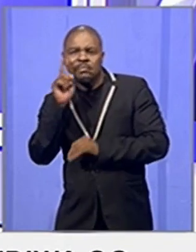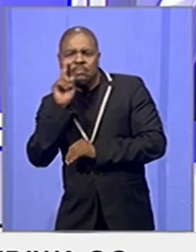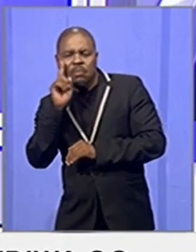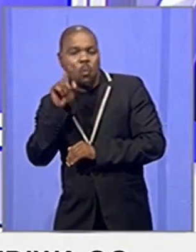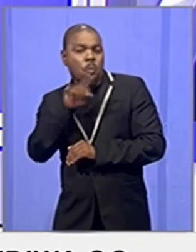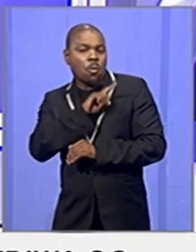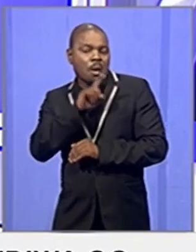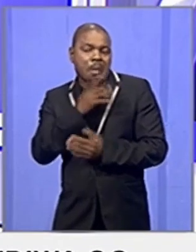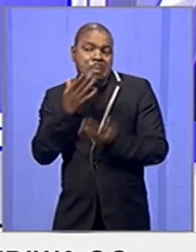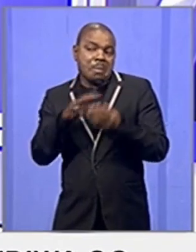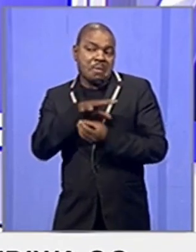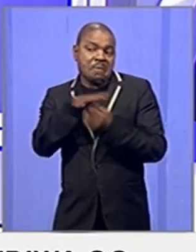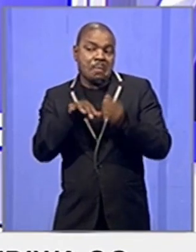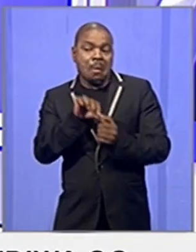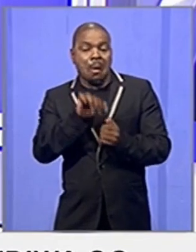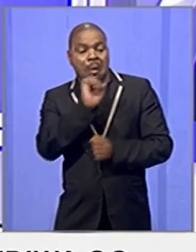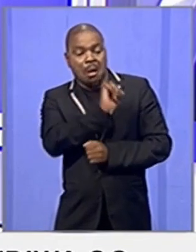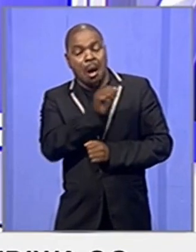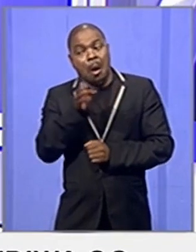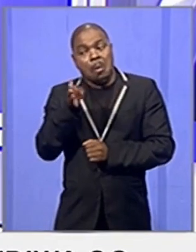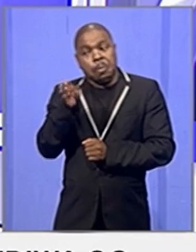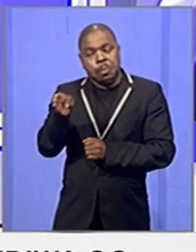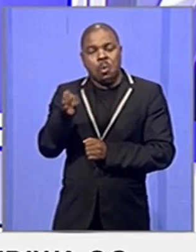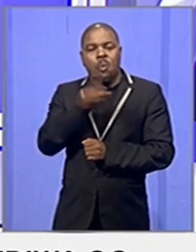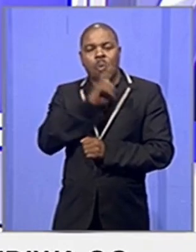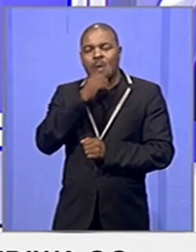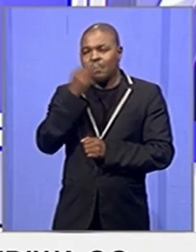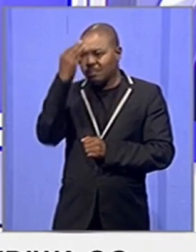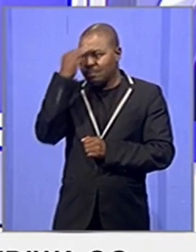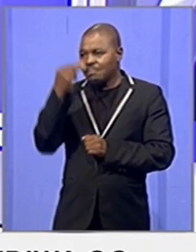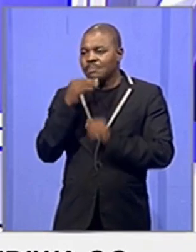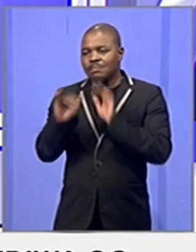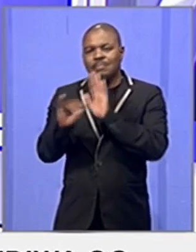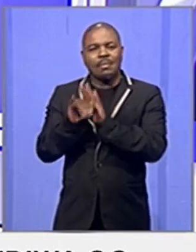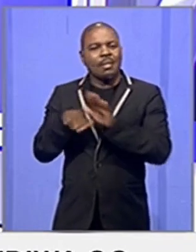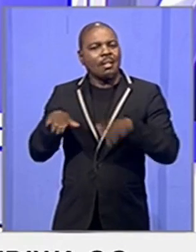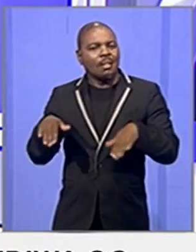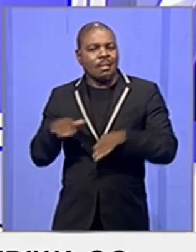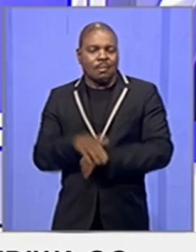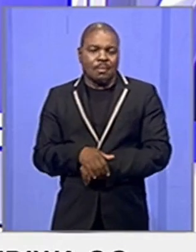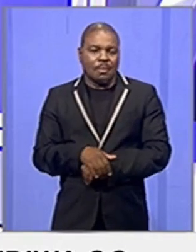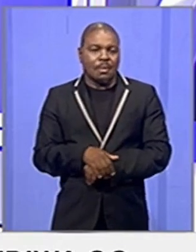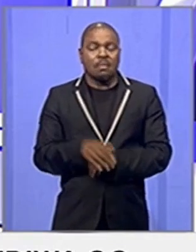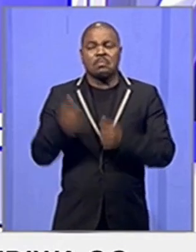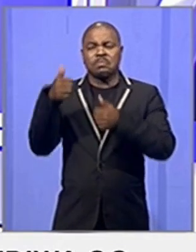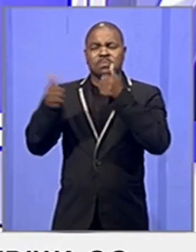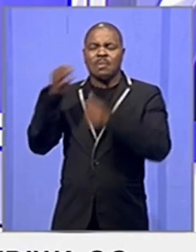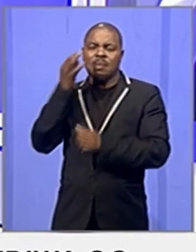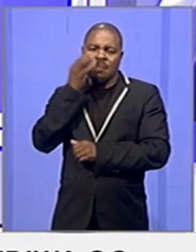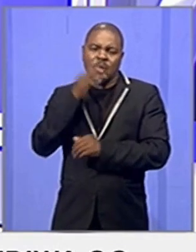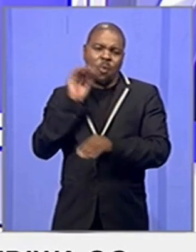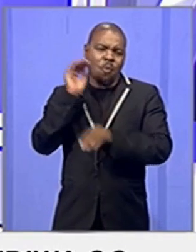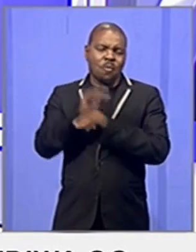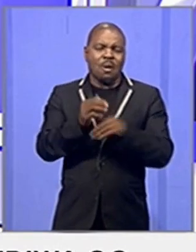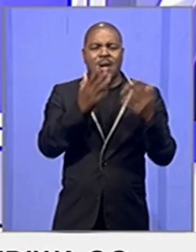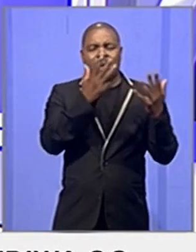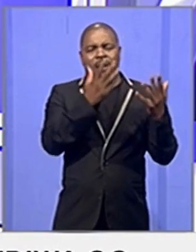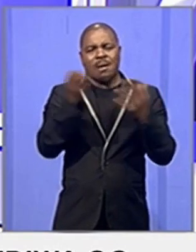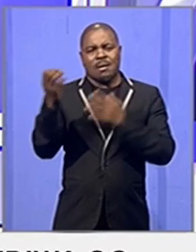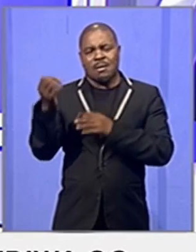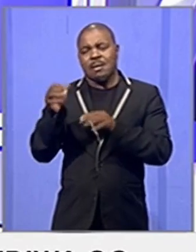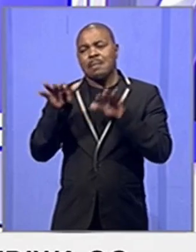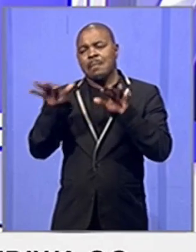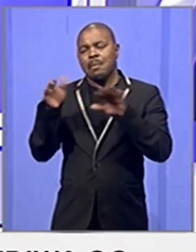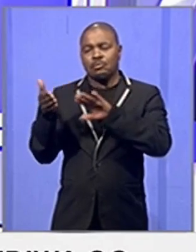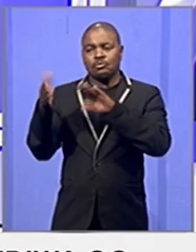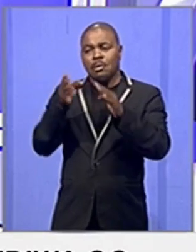a bona ga ba gareng ga ditopo tse di iseng di supiwe kana di tsewe. Batlhankedi ba re go na le ditopo di feta 900 tseo di iseng di supiwe